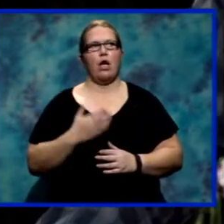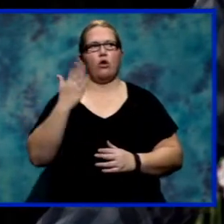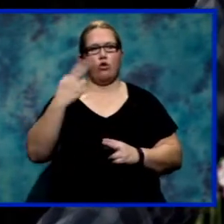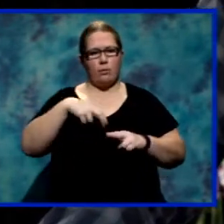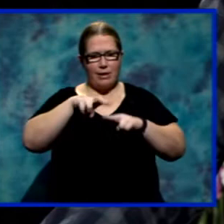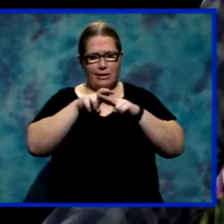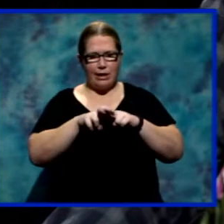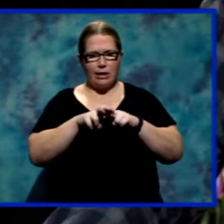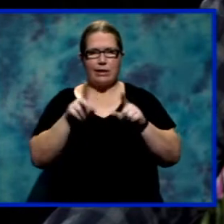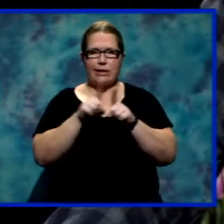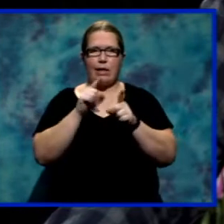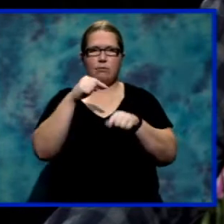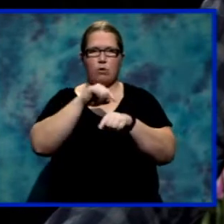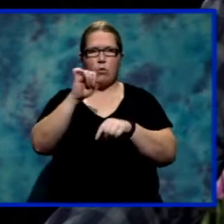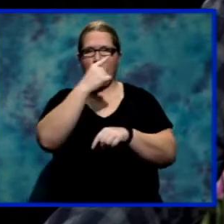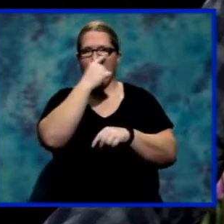eyes are still closed.